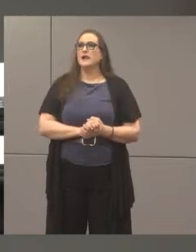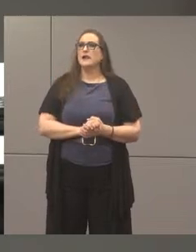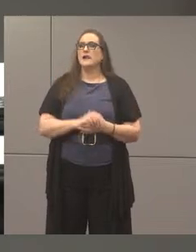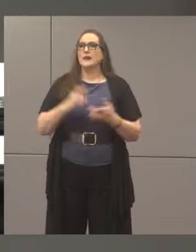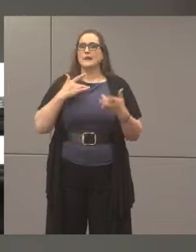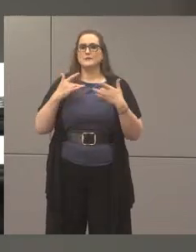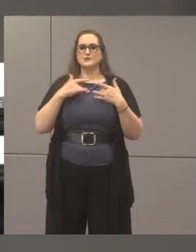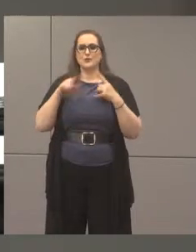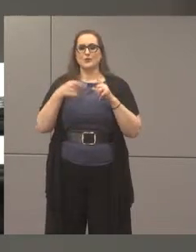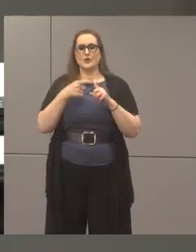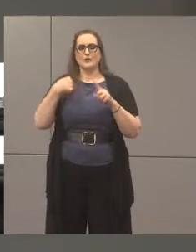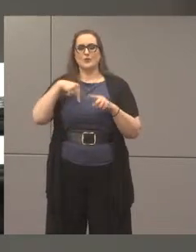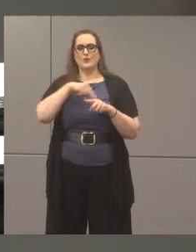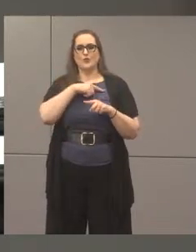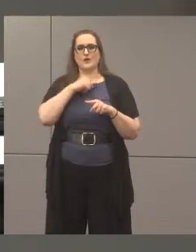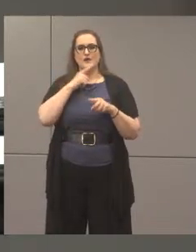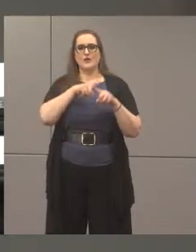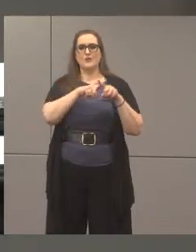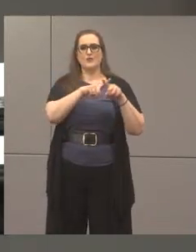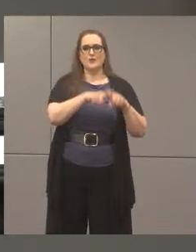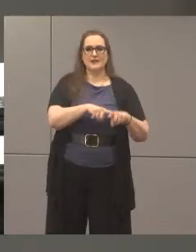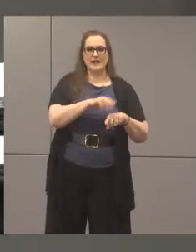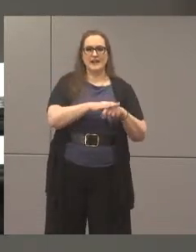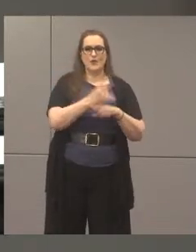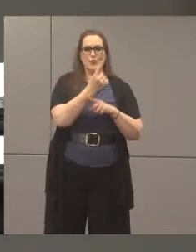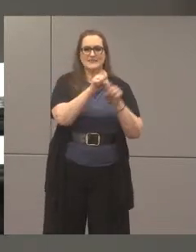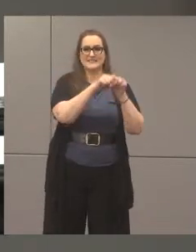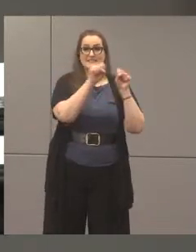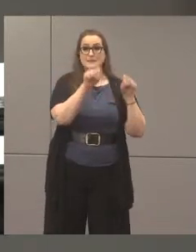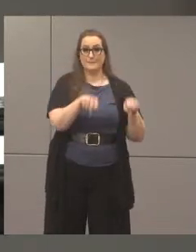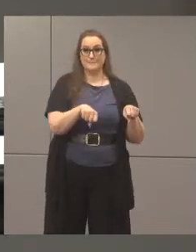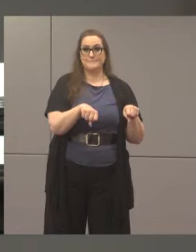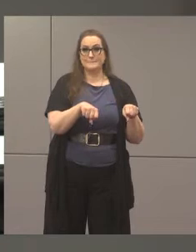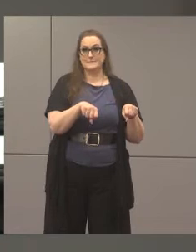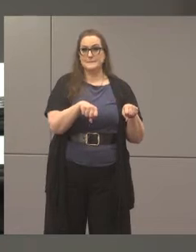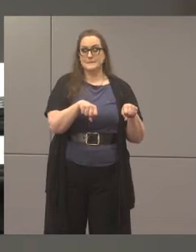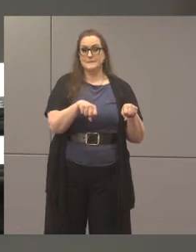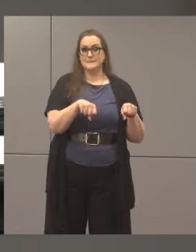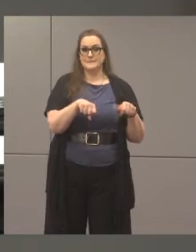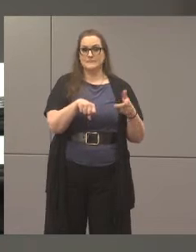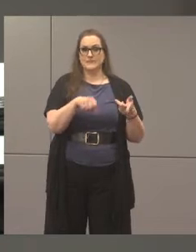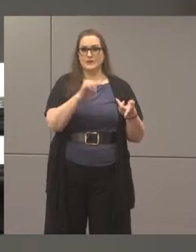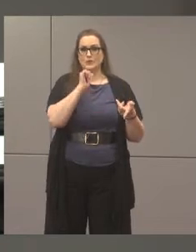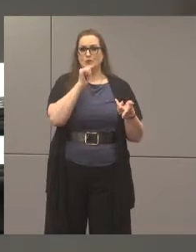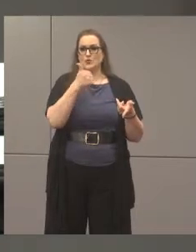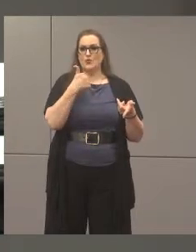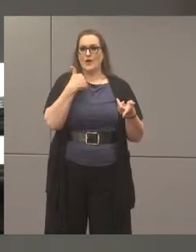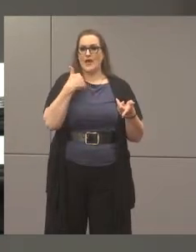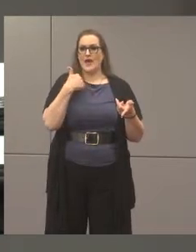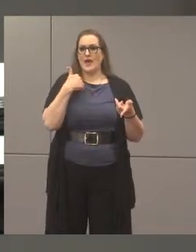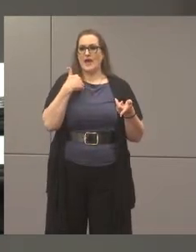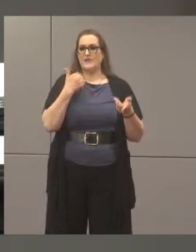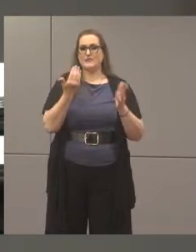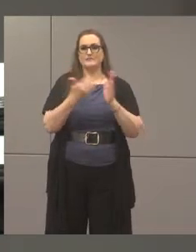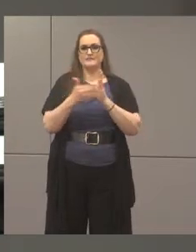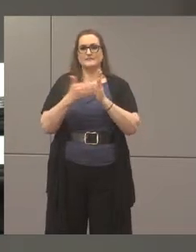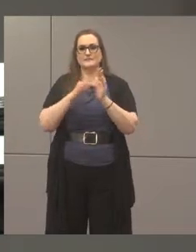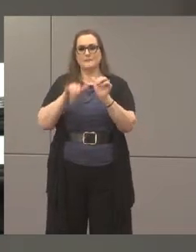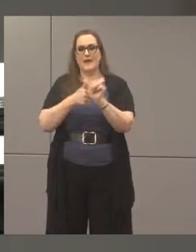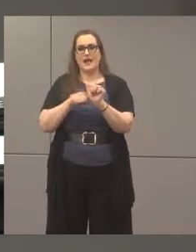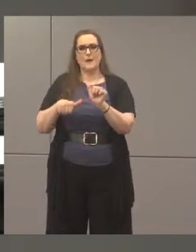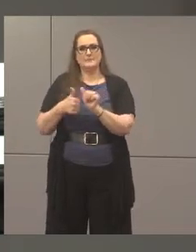concerned when we are reliant on one system, that we don't have redundancies,